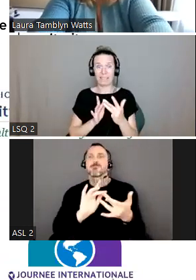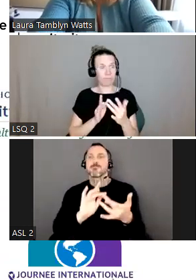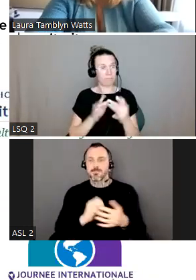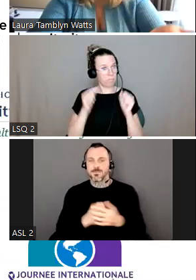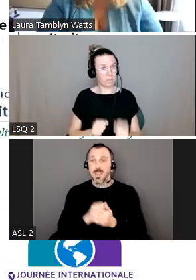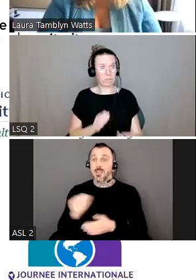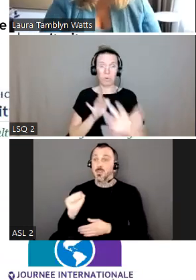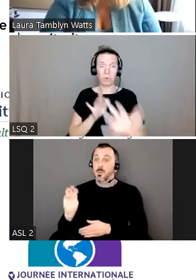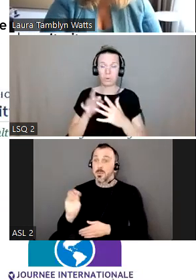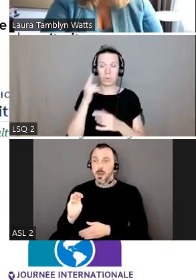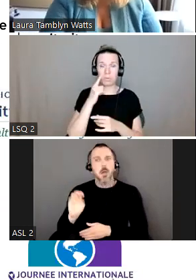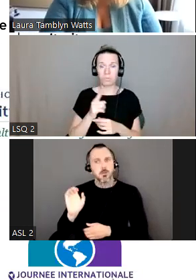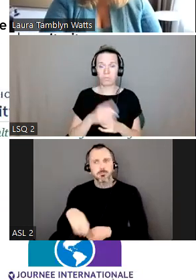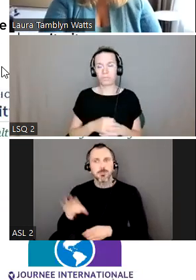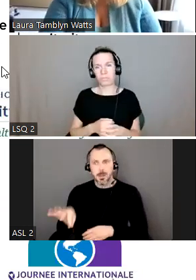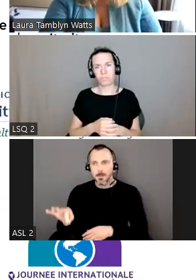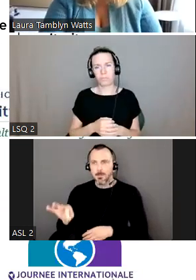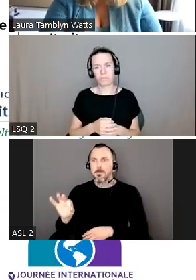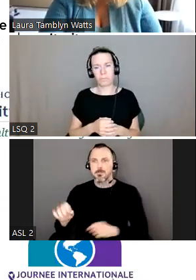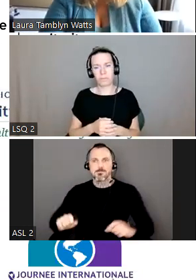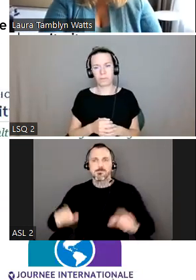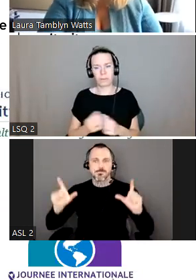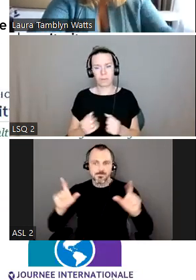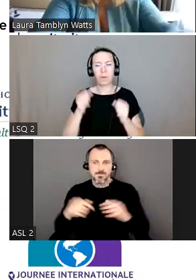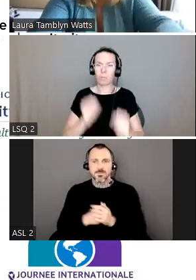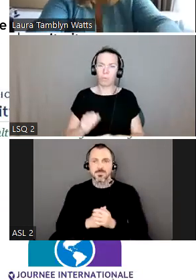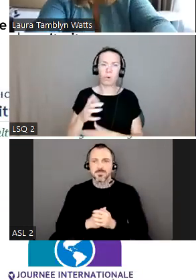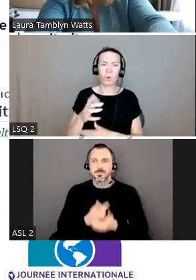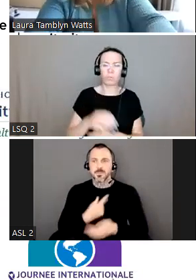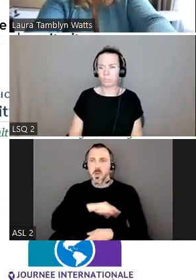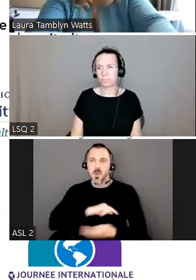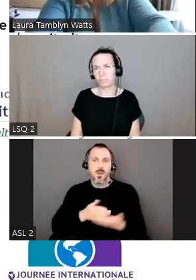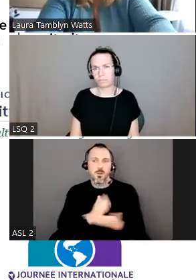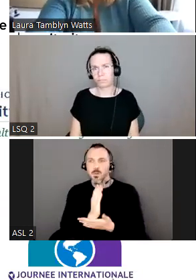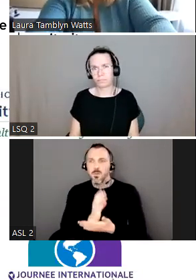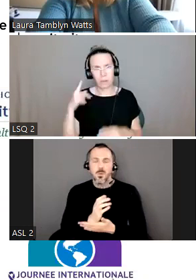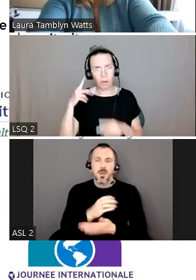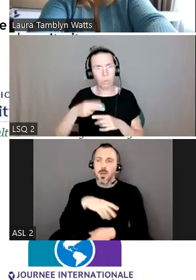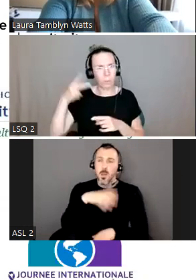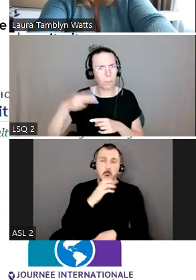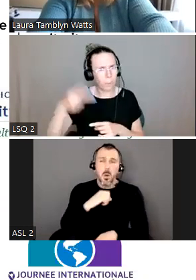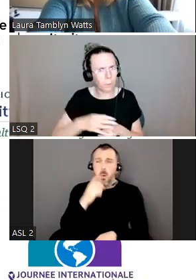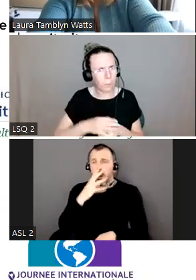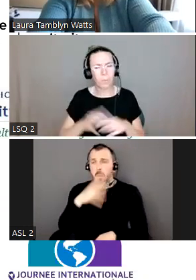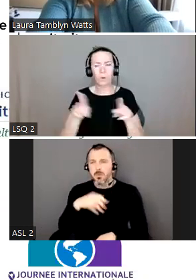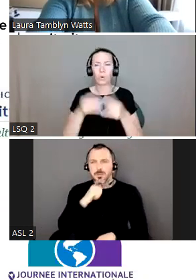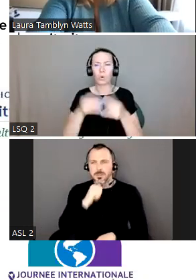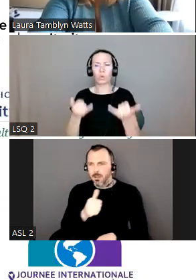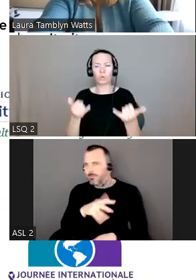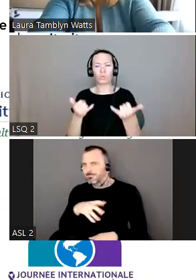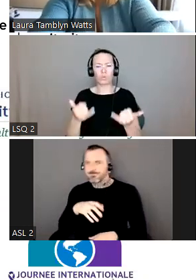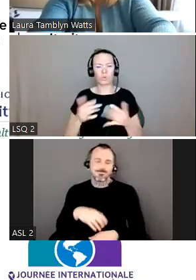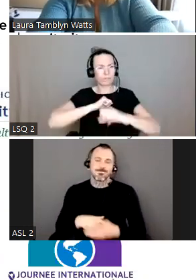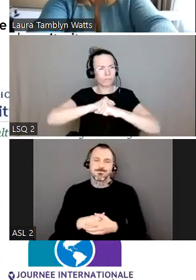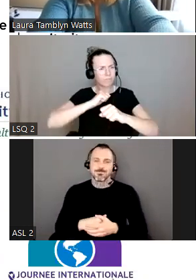social media. Today, of course, our Rights Do Not Get Old campaign is in full swing, so do join it. Hashtag Rights Do Not Get